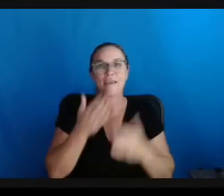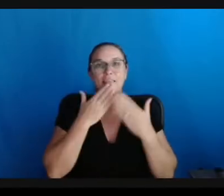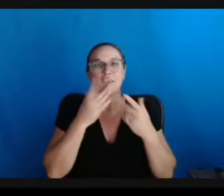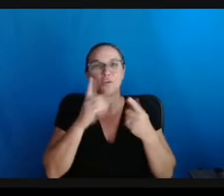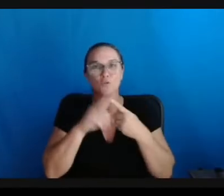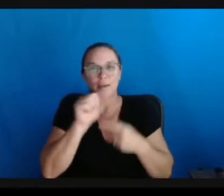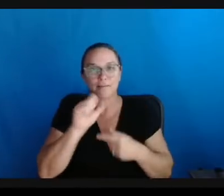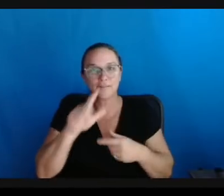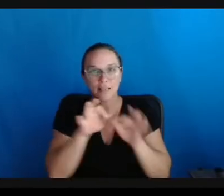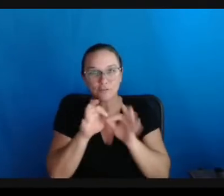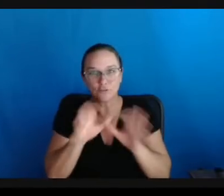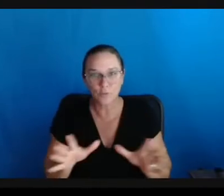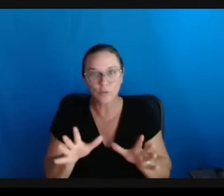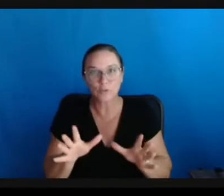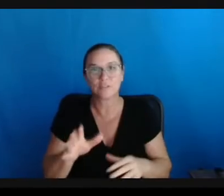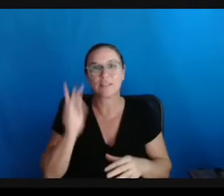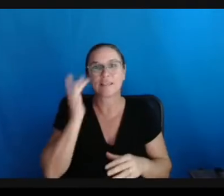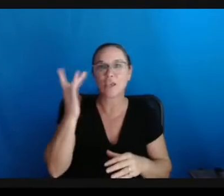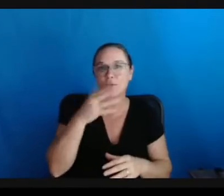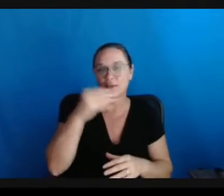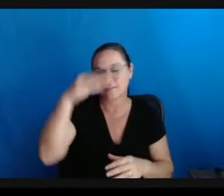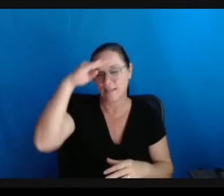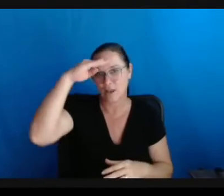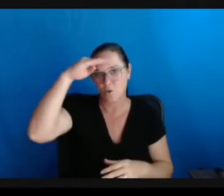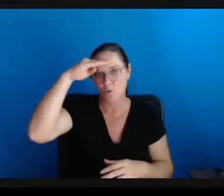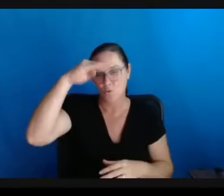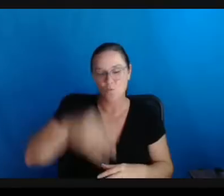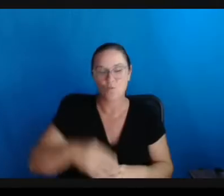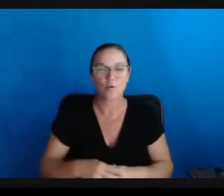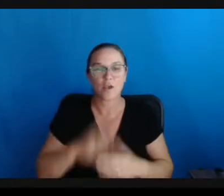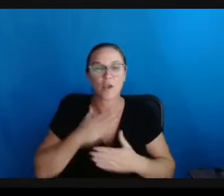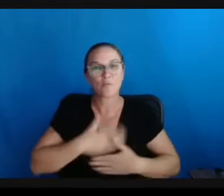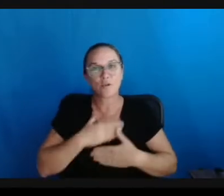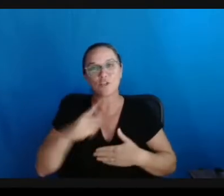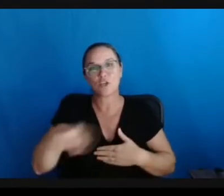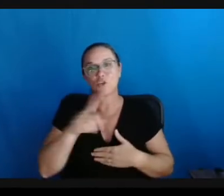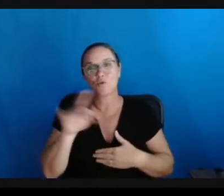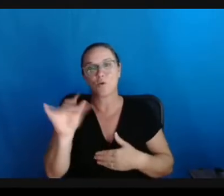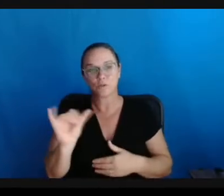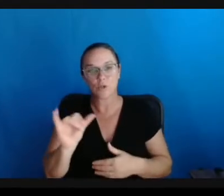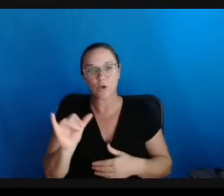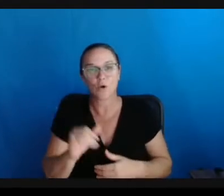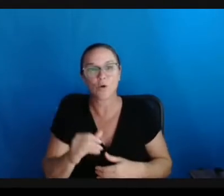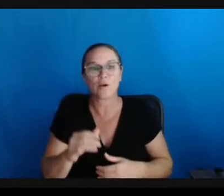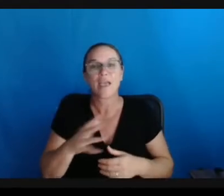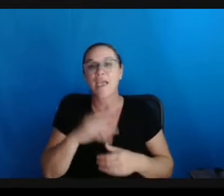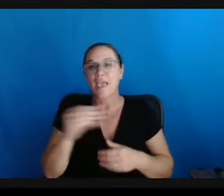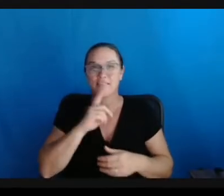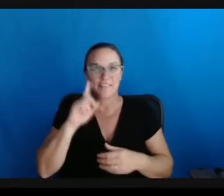ASL interpreters as always, Carrie and Dano. Appreciate you guys as well as our entire deaf community.